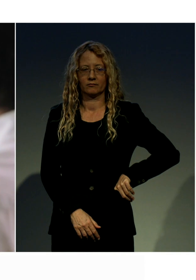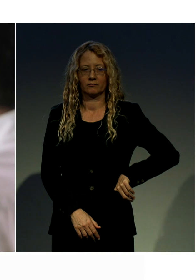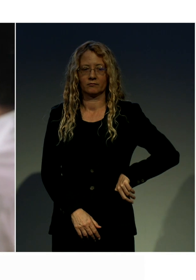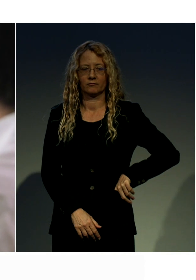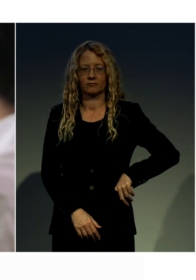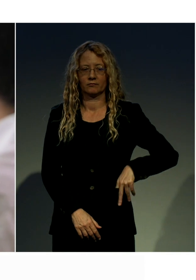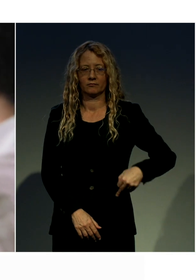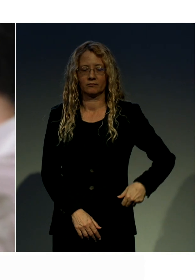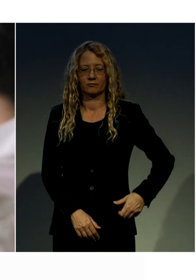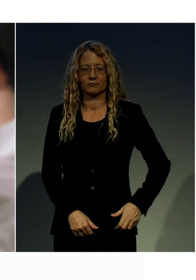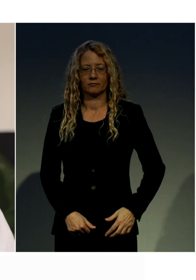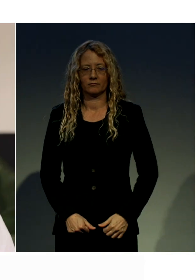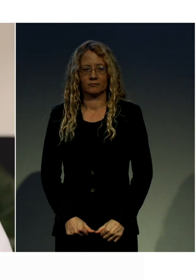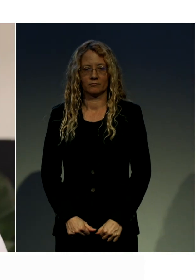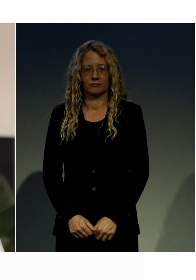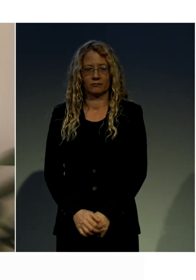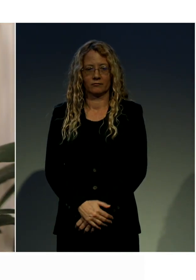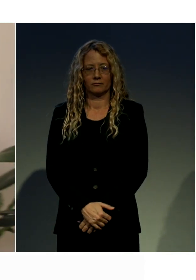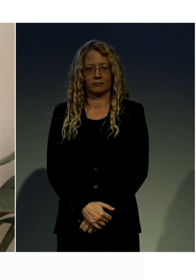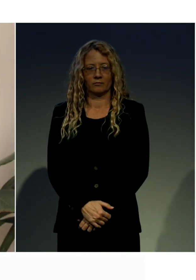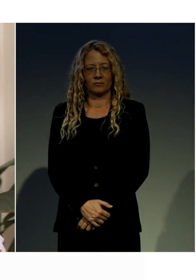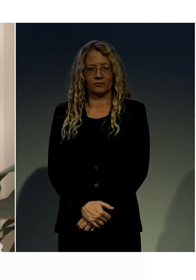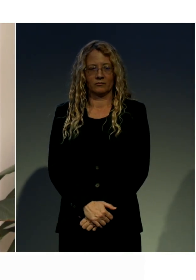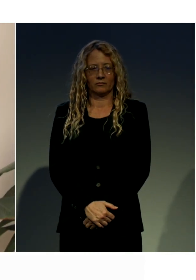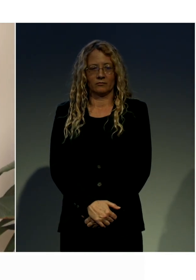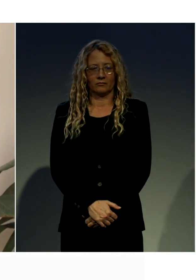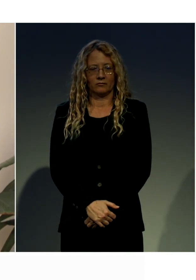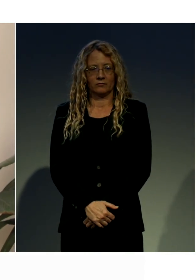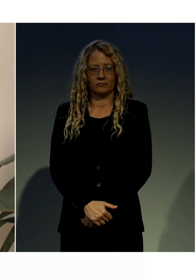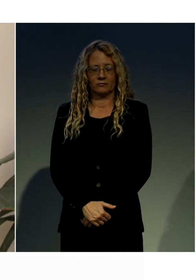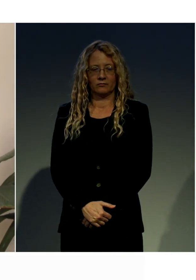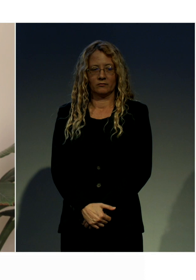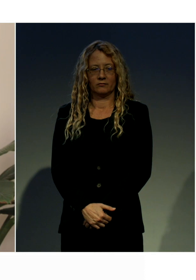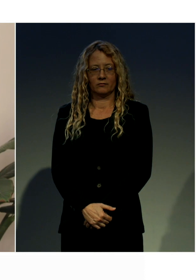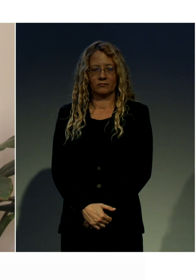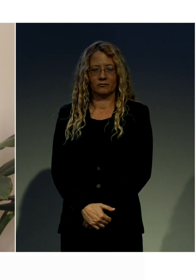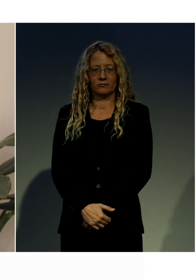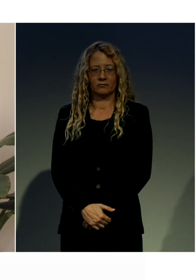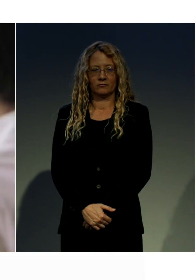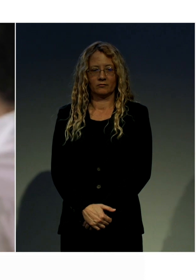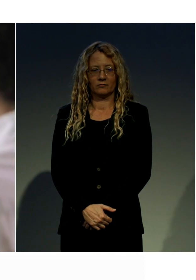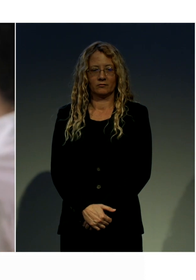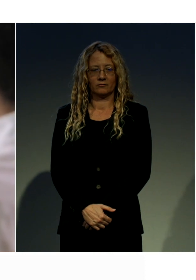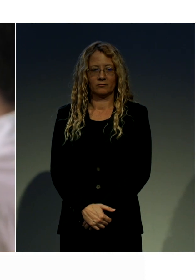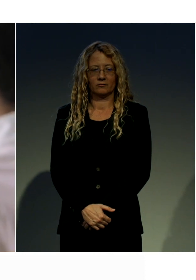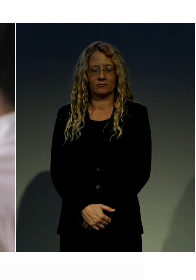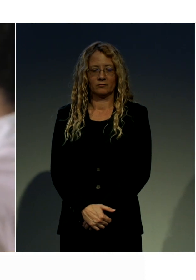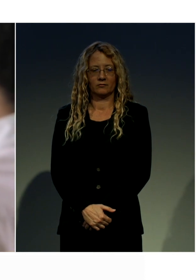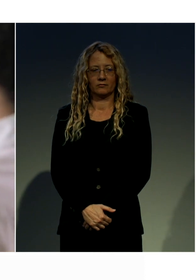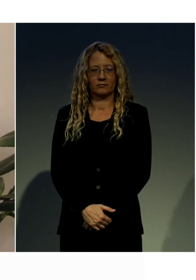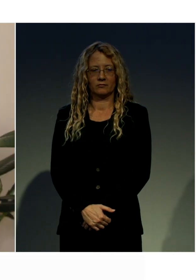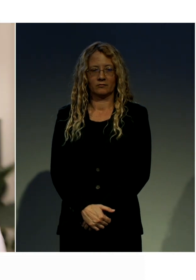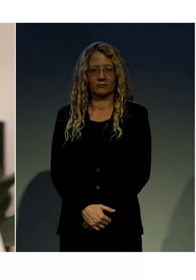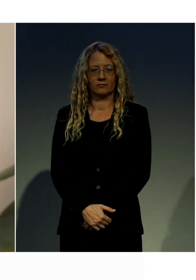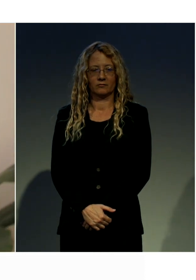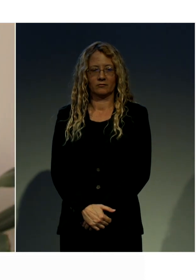it? Yeah, that's right. And I mean, getting stopped on the street all the time and like people giving you weird looks and things, you know all that? I